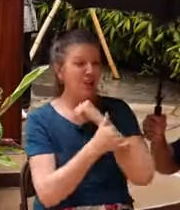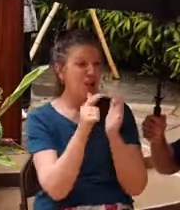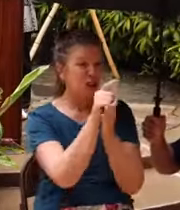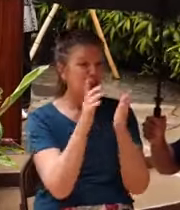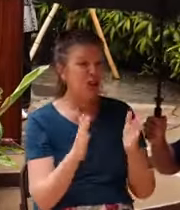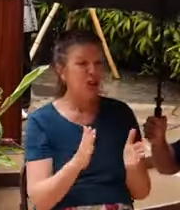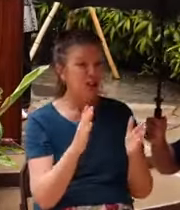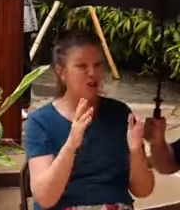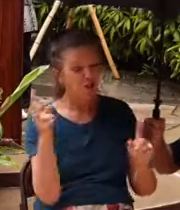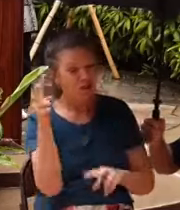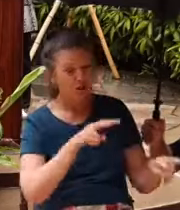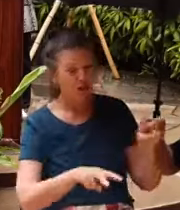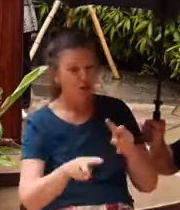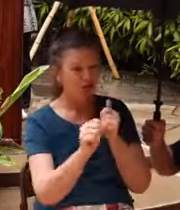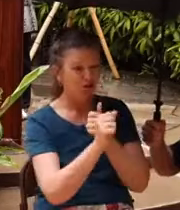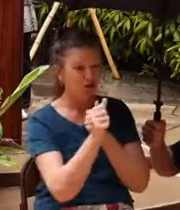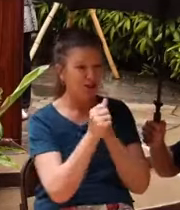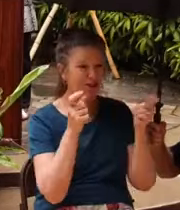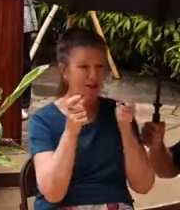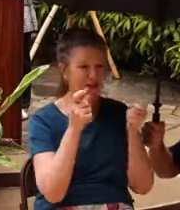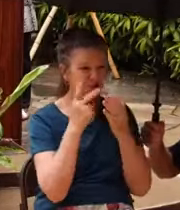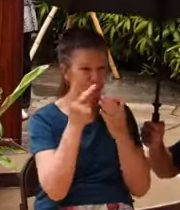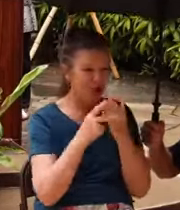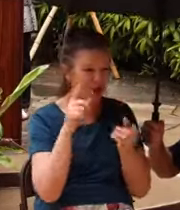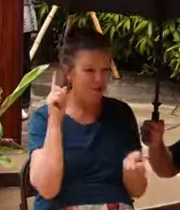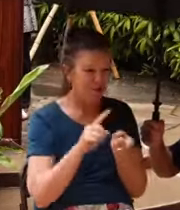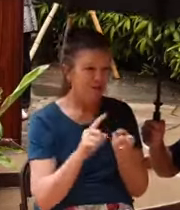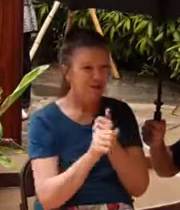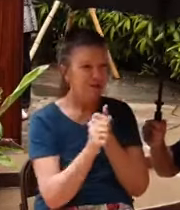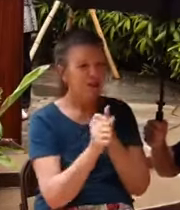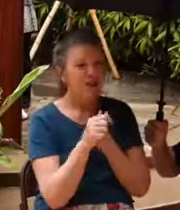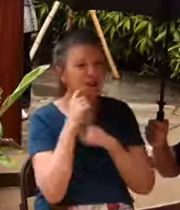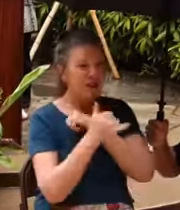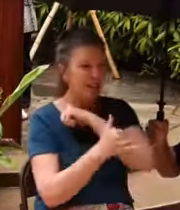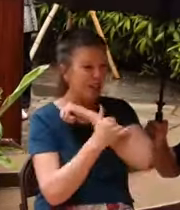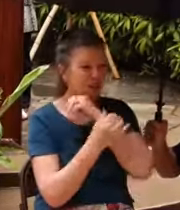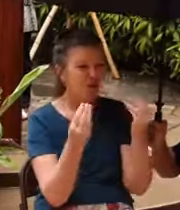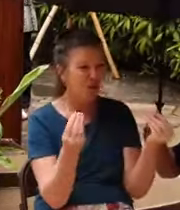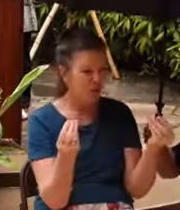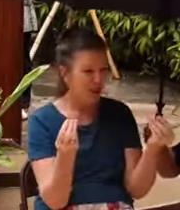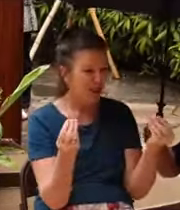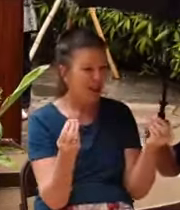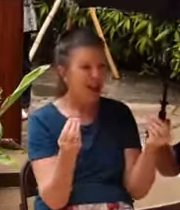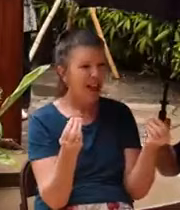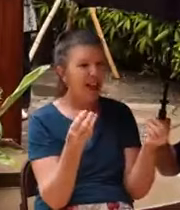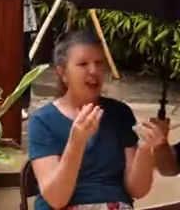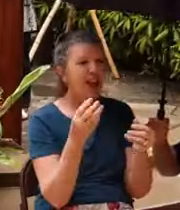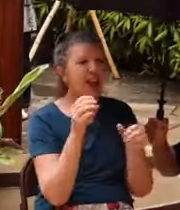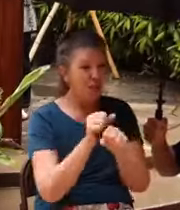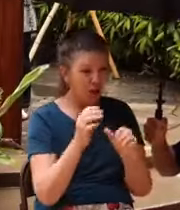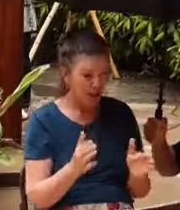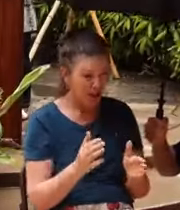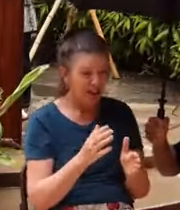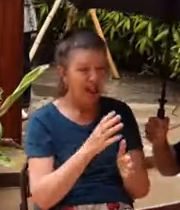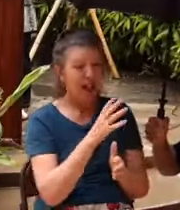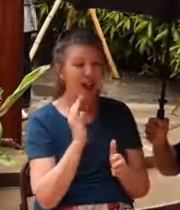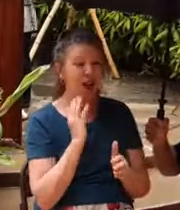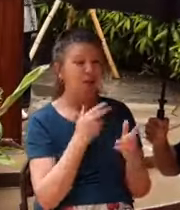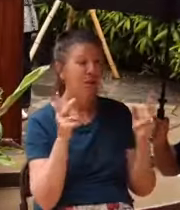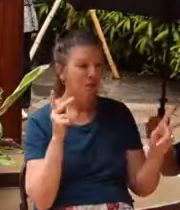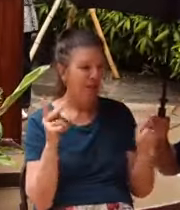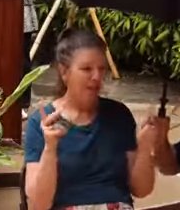our risk management program, minimizing risks to the county property, employees, and our